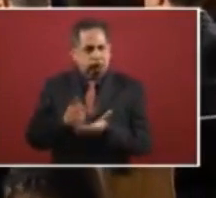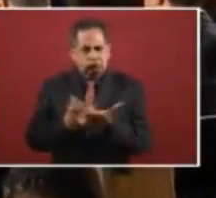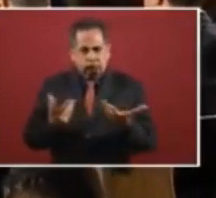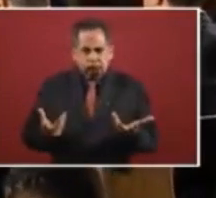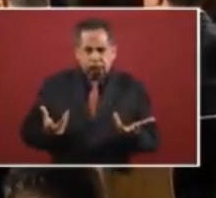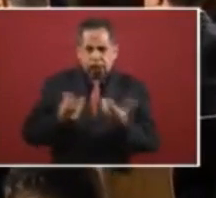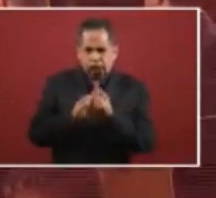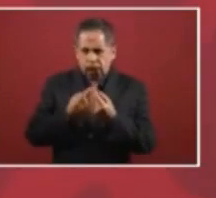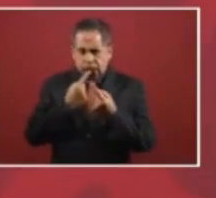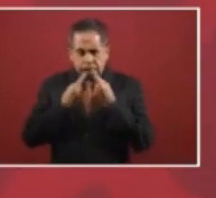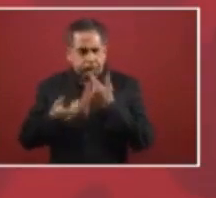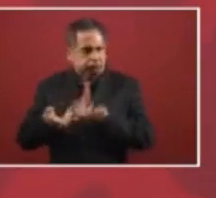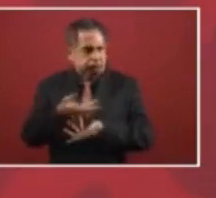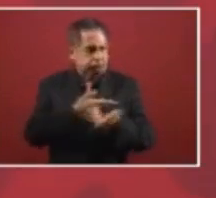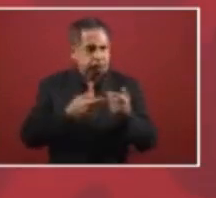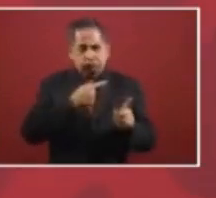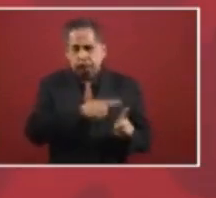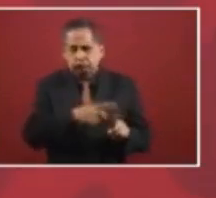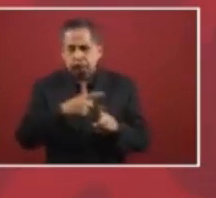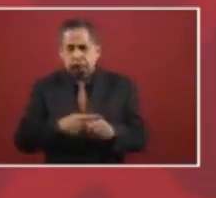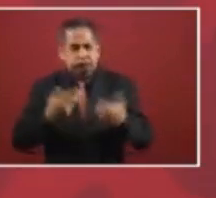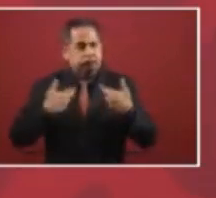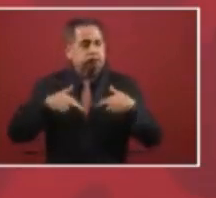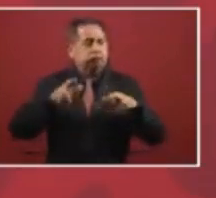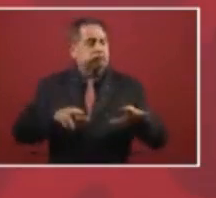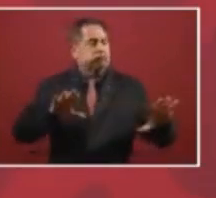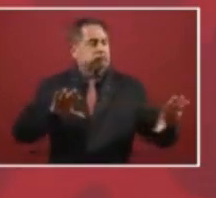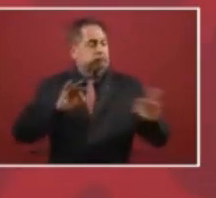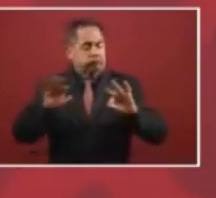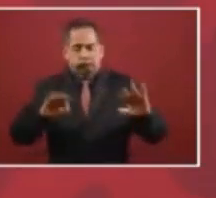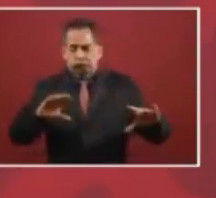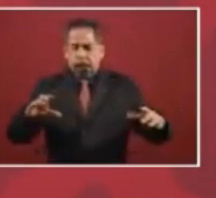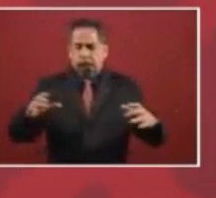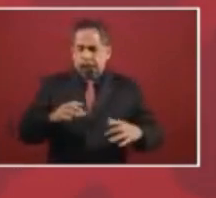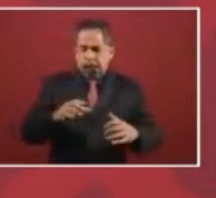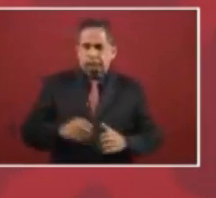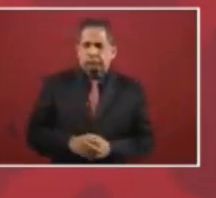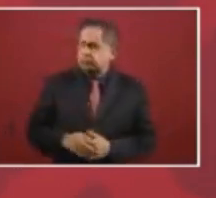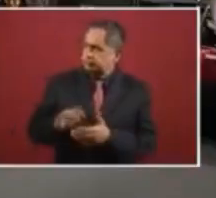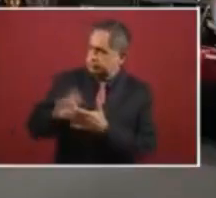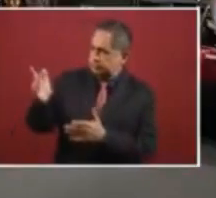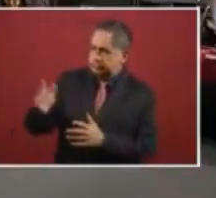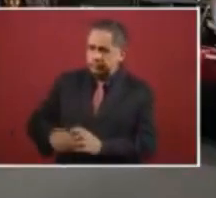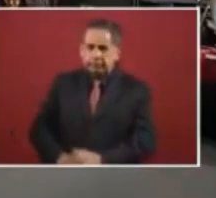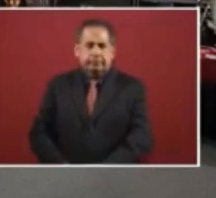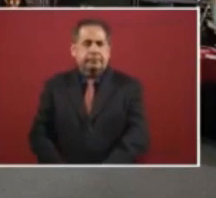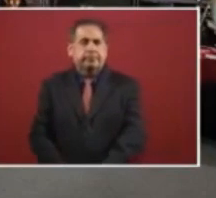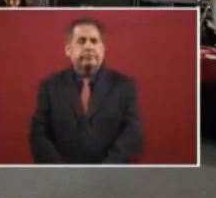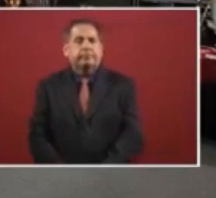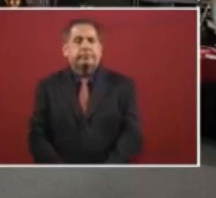We're always meeting with them constantly, with the representatives of this sector.